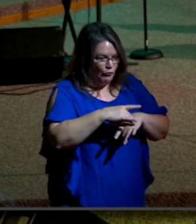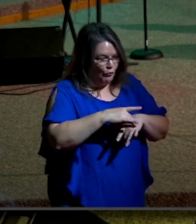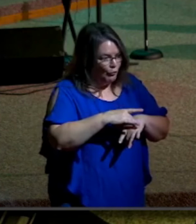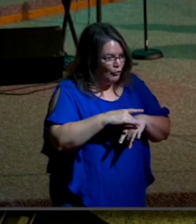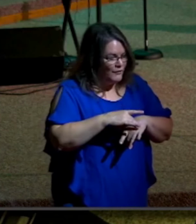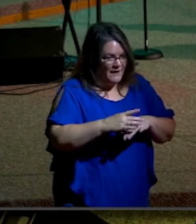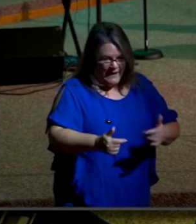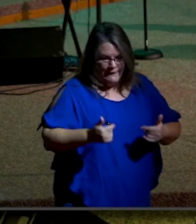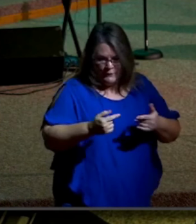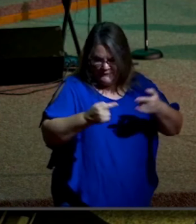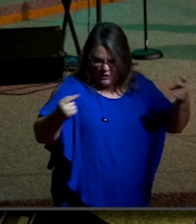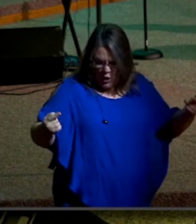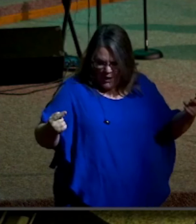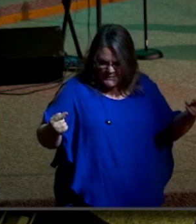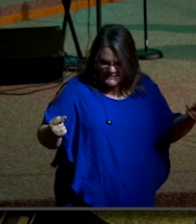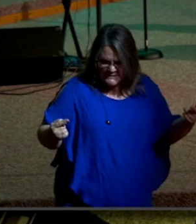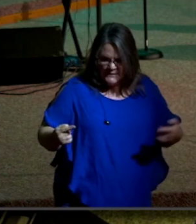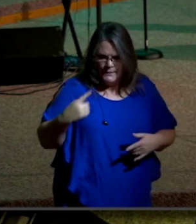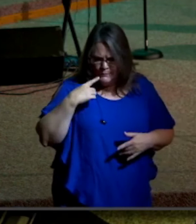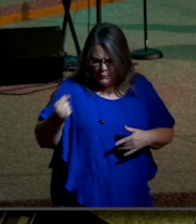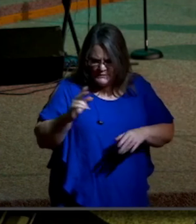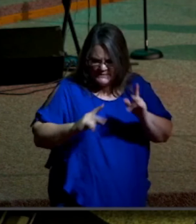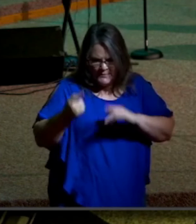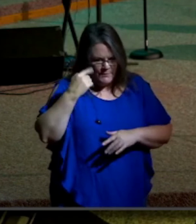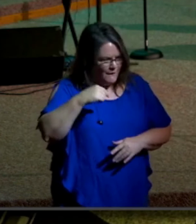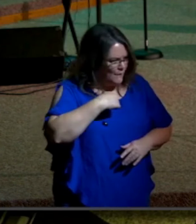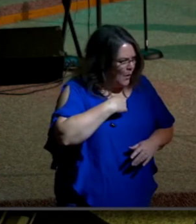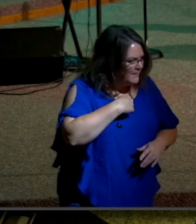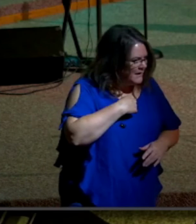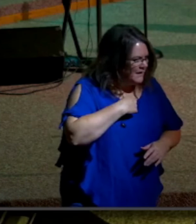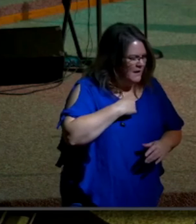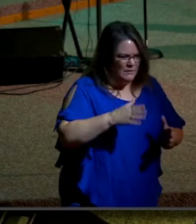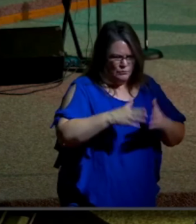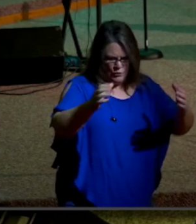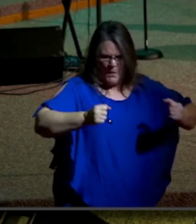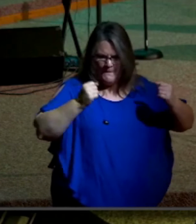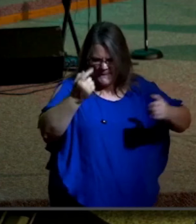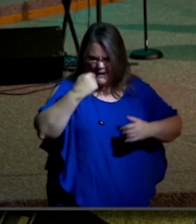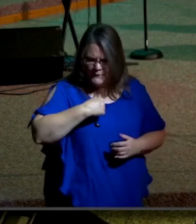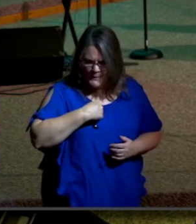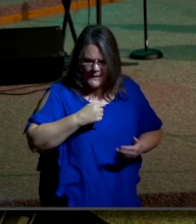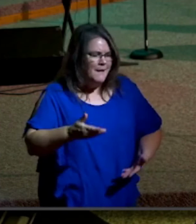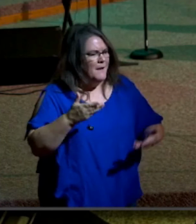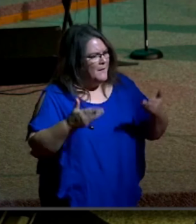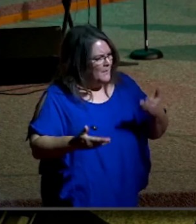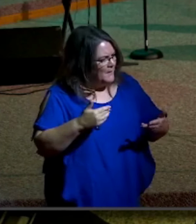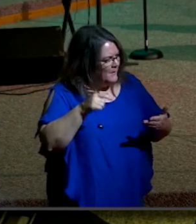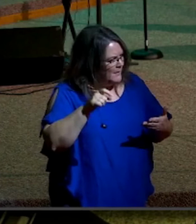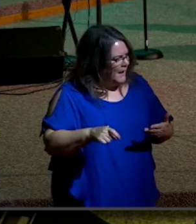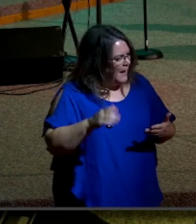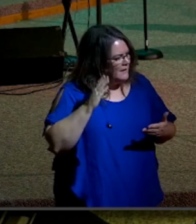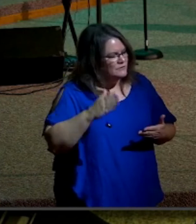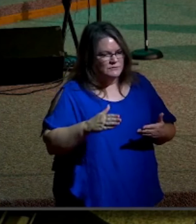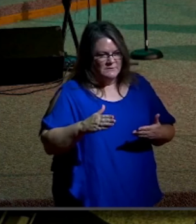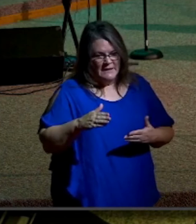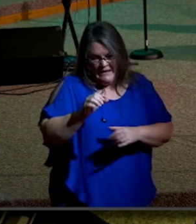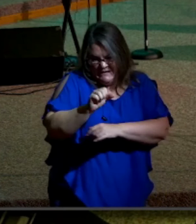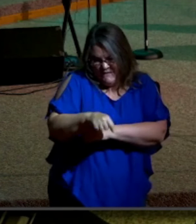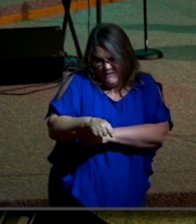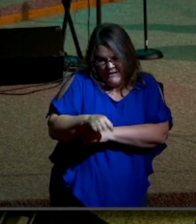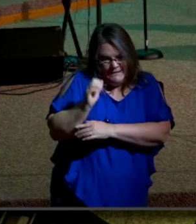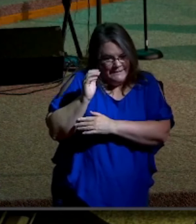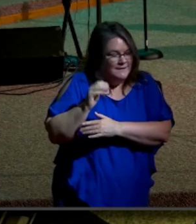curse this people for me, since they are too mighty for me. Perhaps I shall be able to defeat them and drive